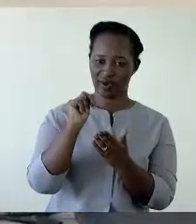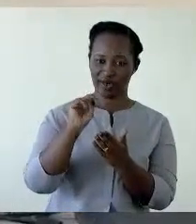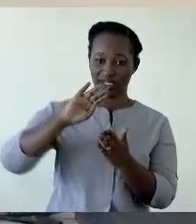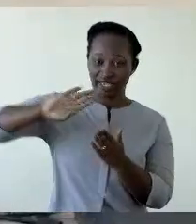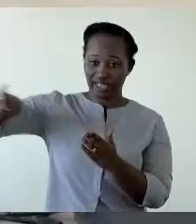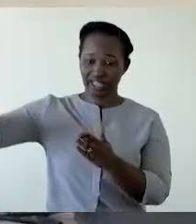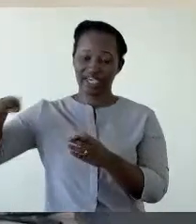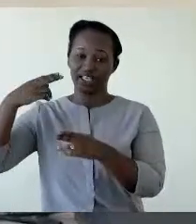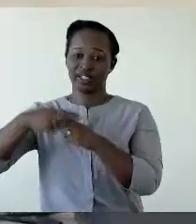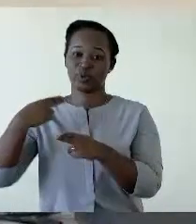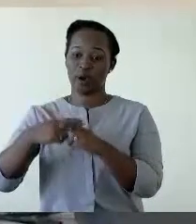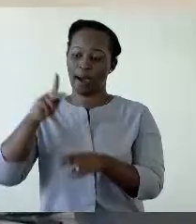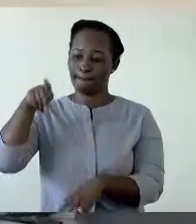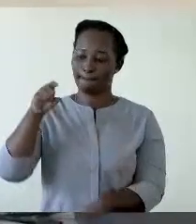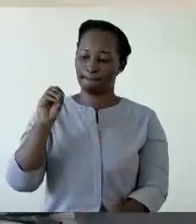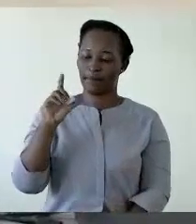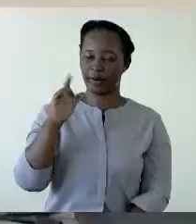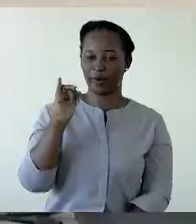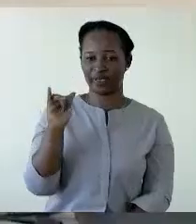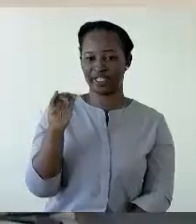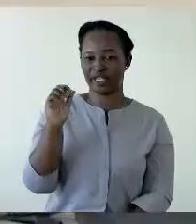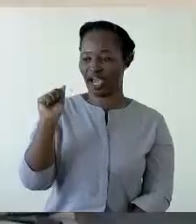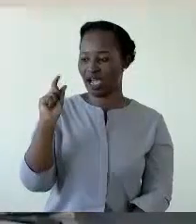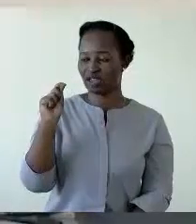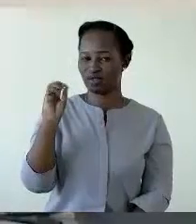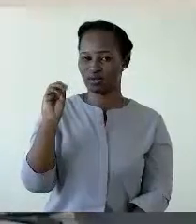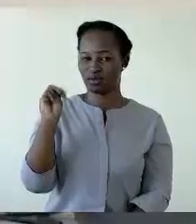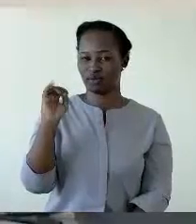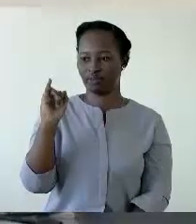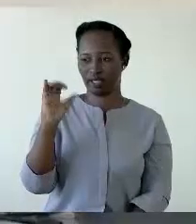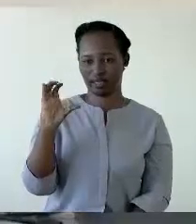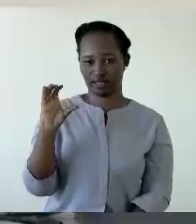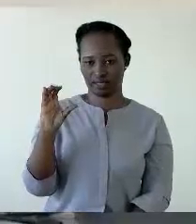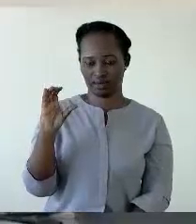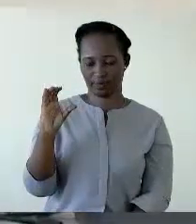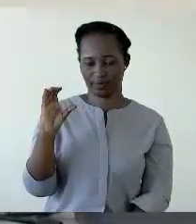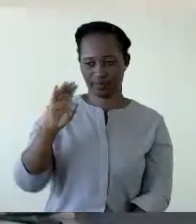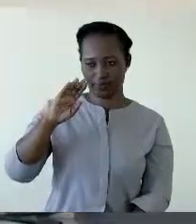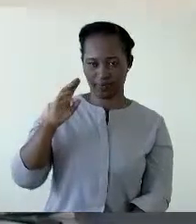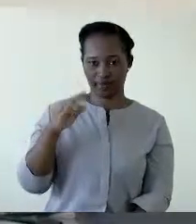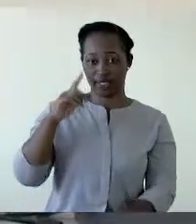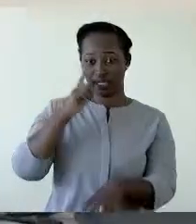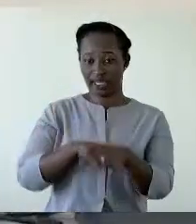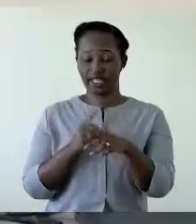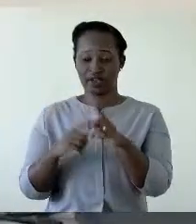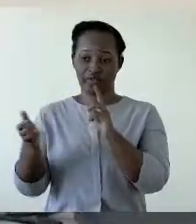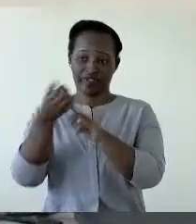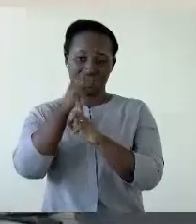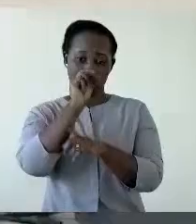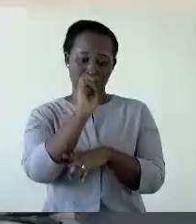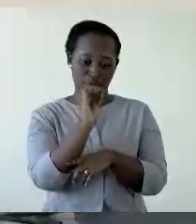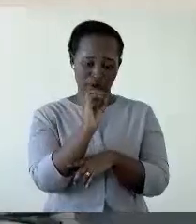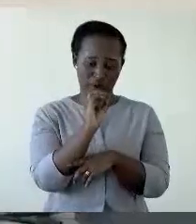polyatomic ion, or the radical. You remember the carbonate ion. So when you take a